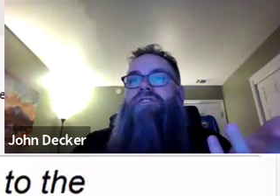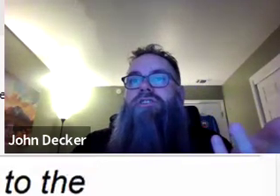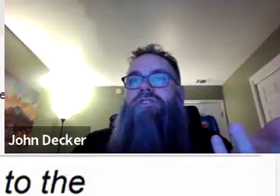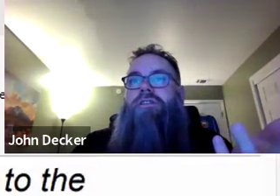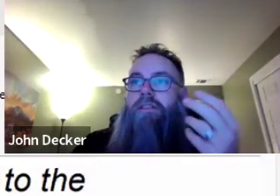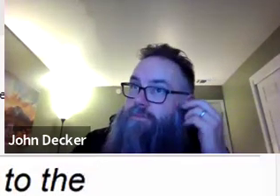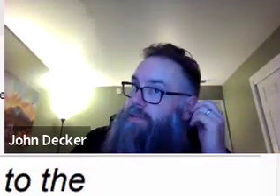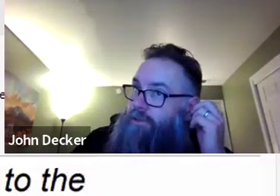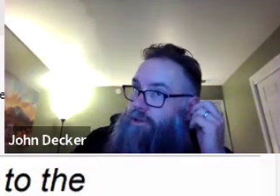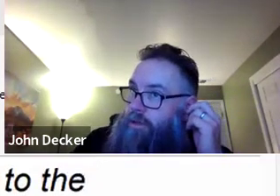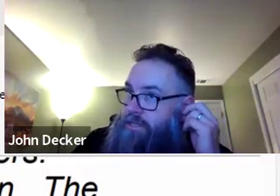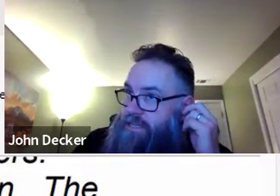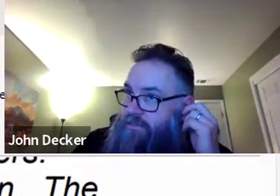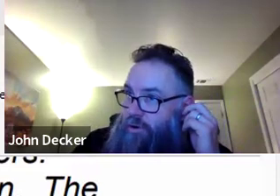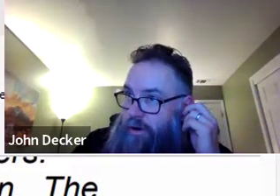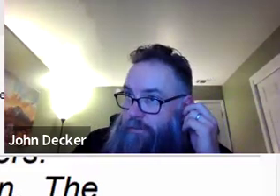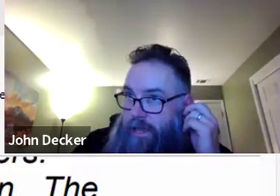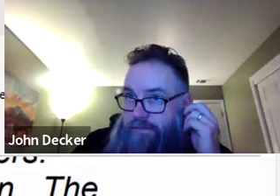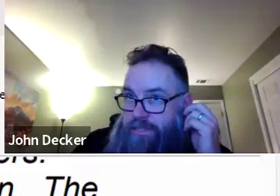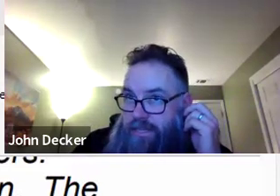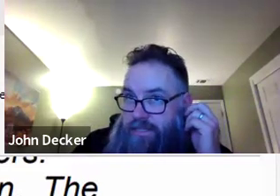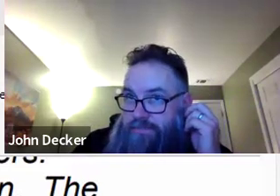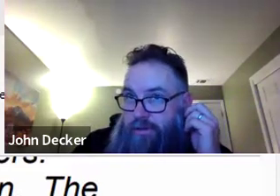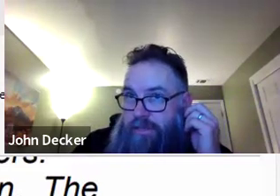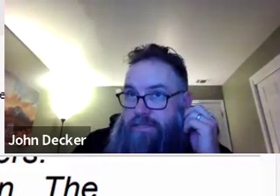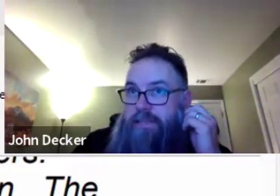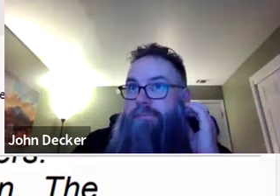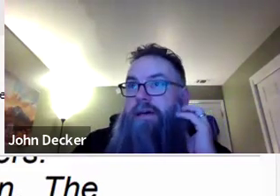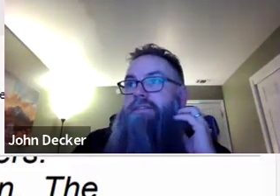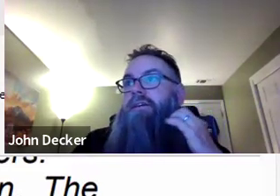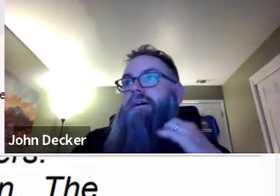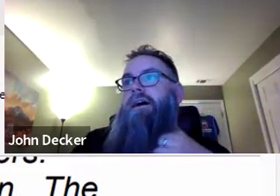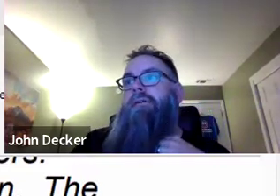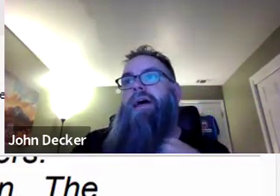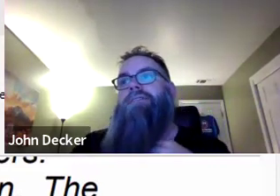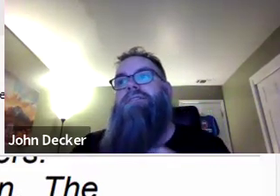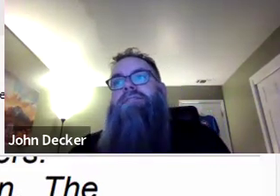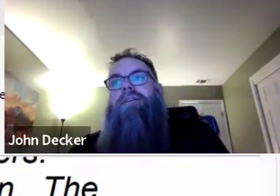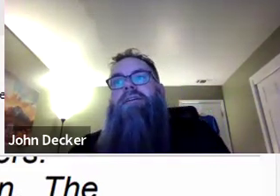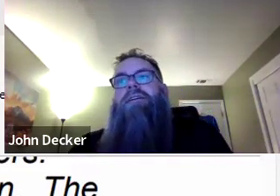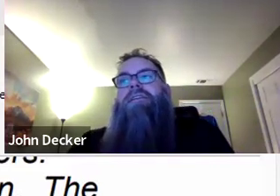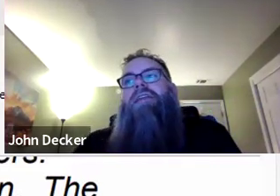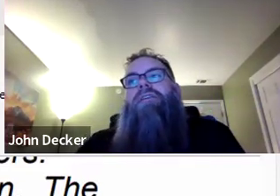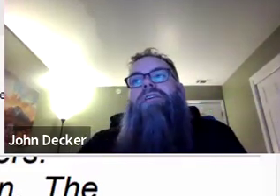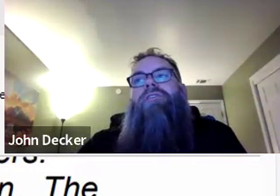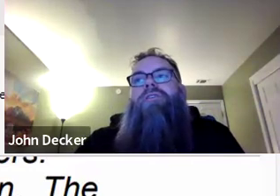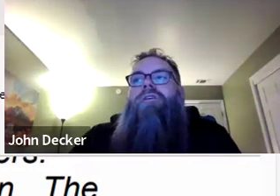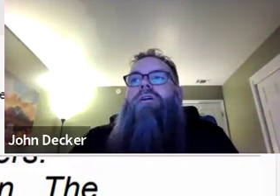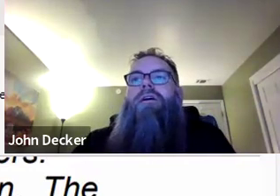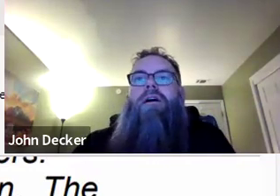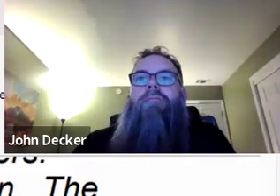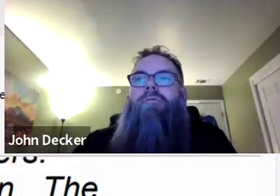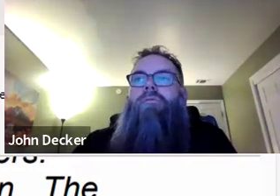And additionally, eligibility for the quality incentive program. We have discussed this previously, but as it's indicated